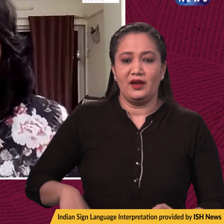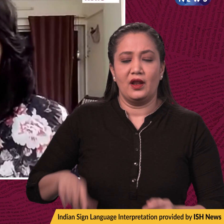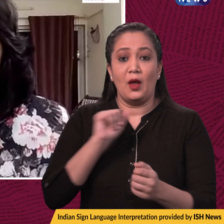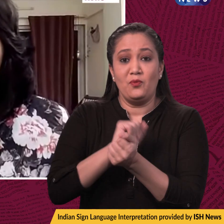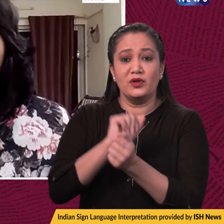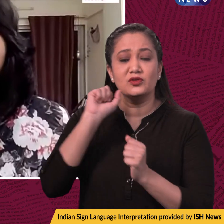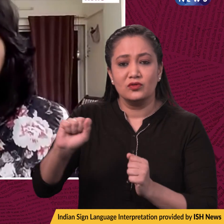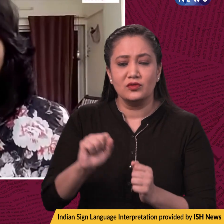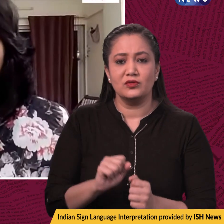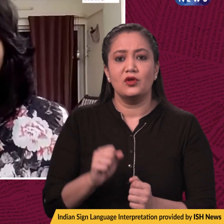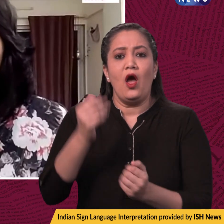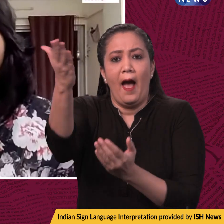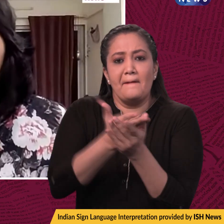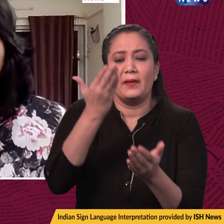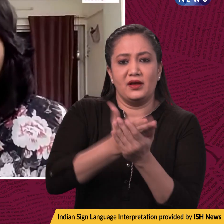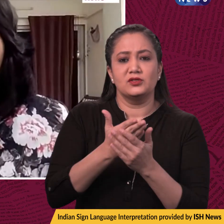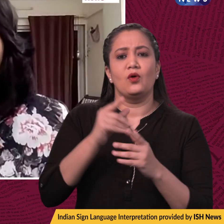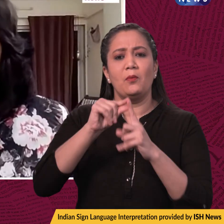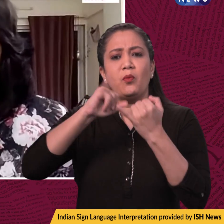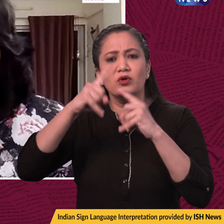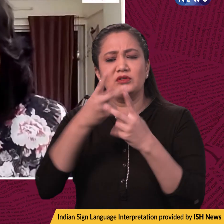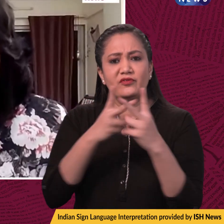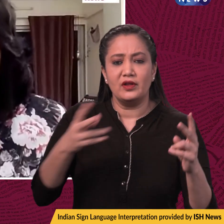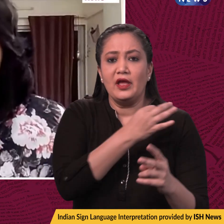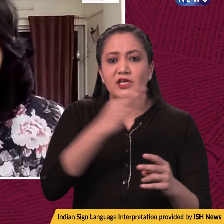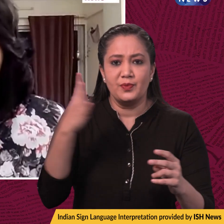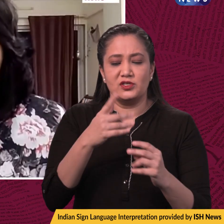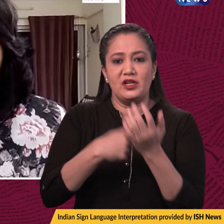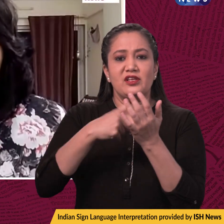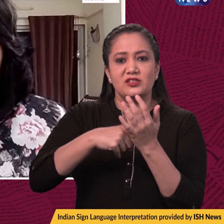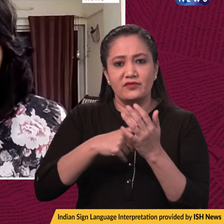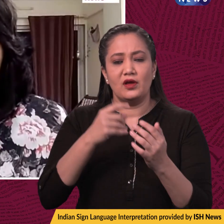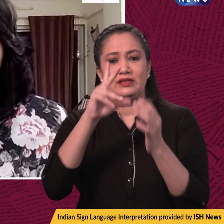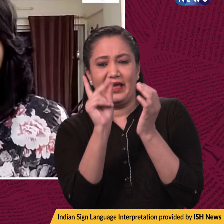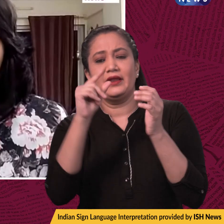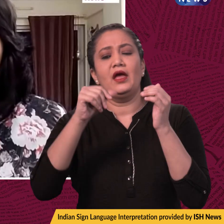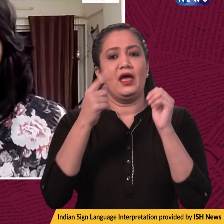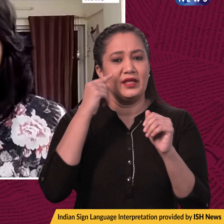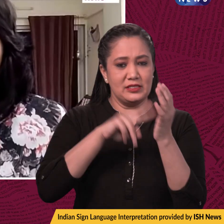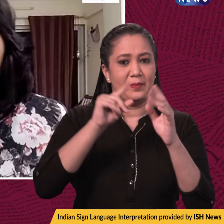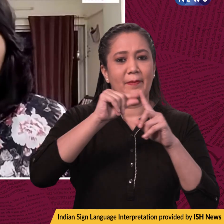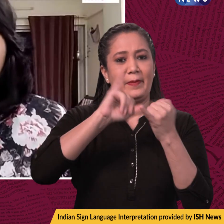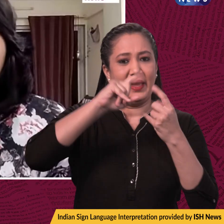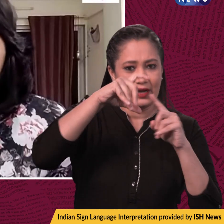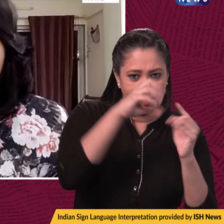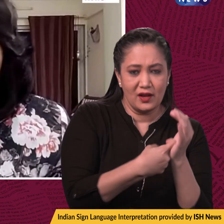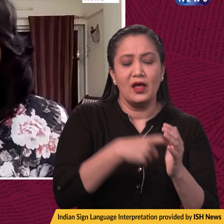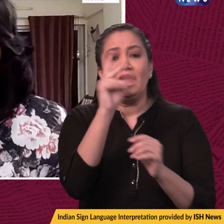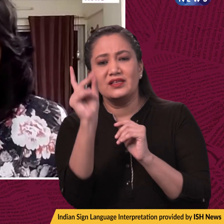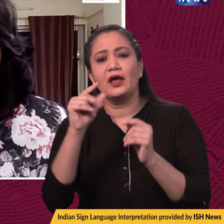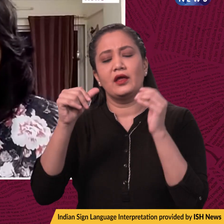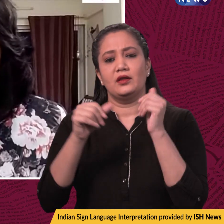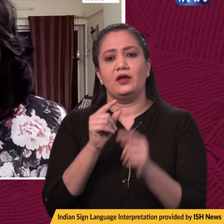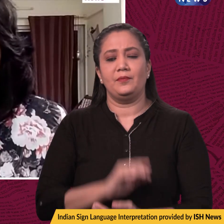State Police has called for applications for the post of Special Reserve Sub-Inspector in KSRP and